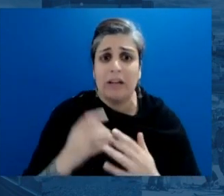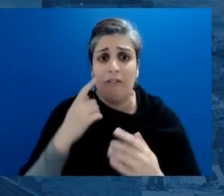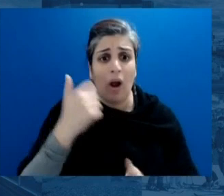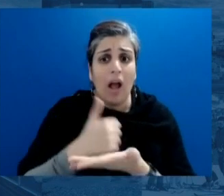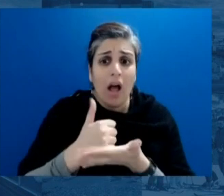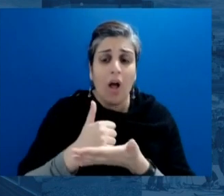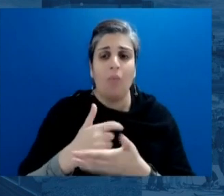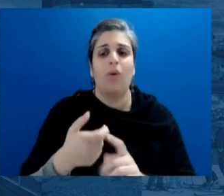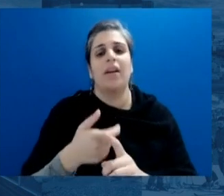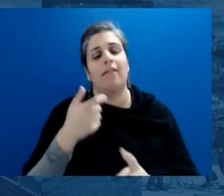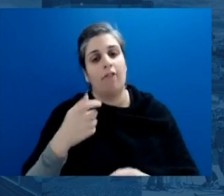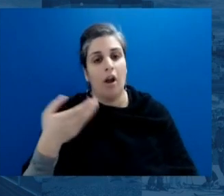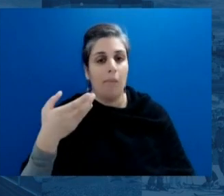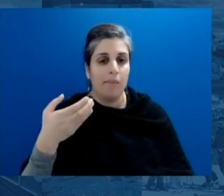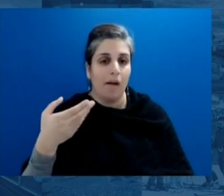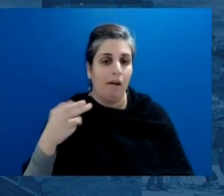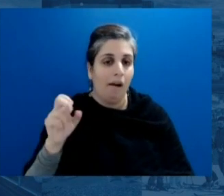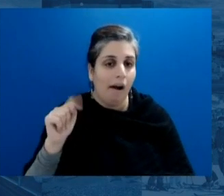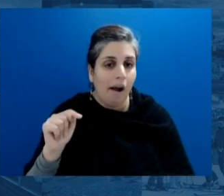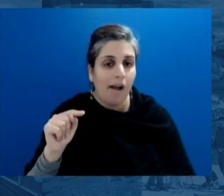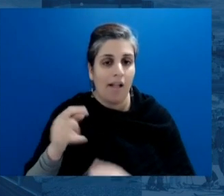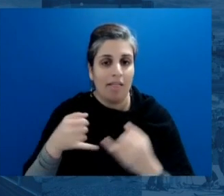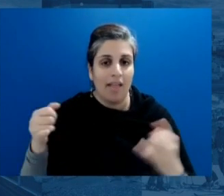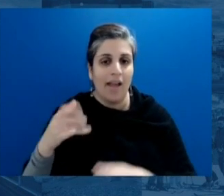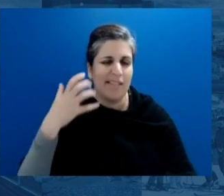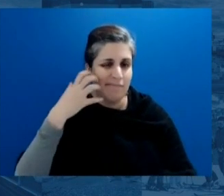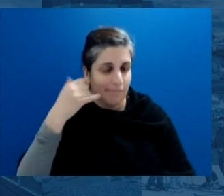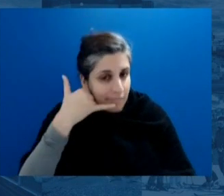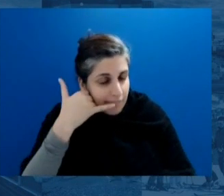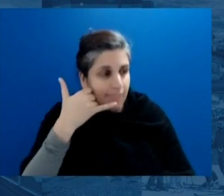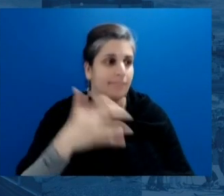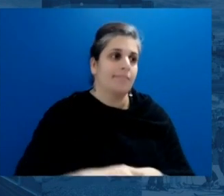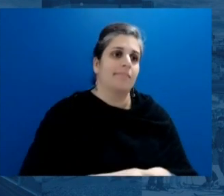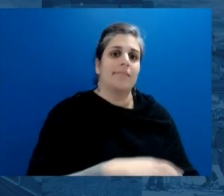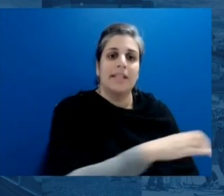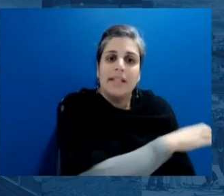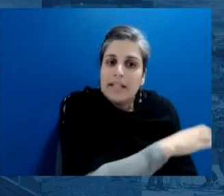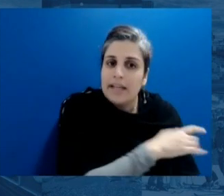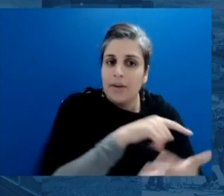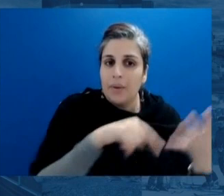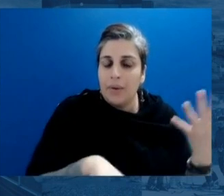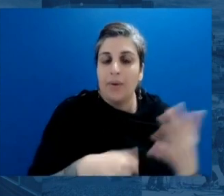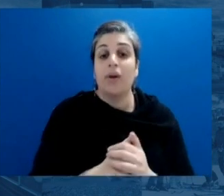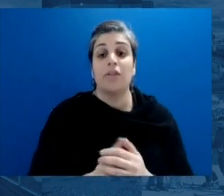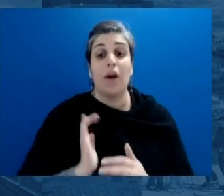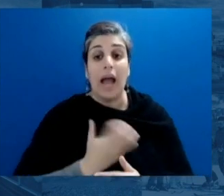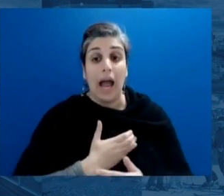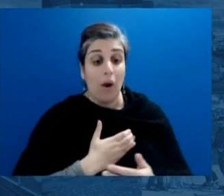from constituent referrals every day. And our clients are people who are facing a